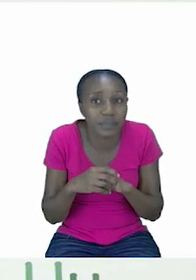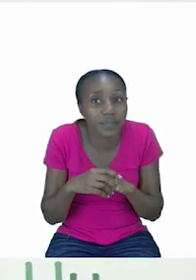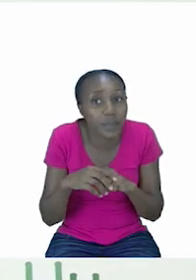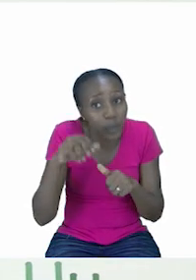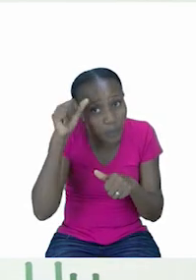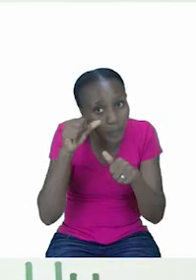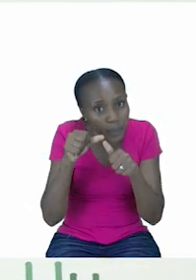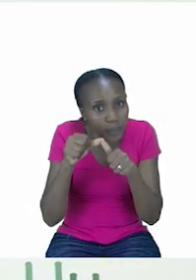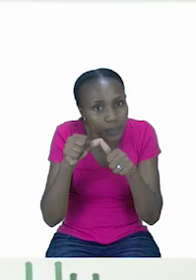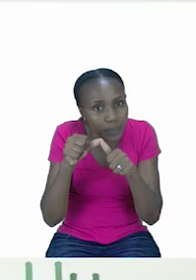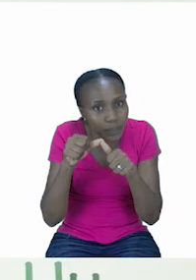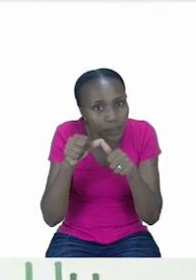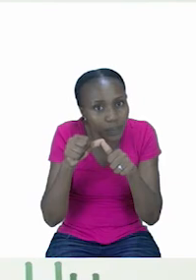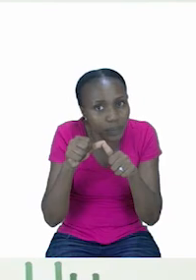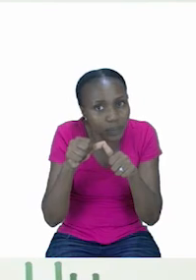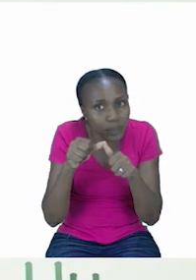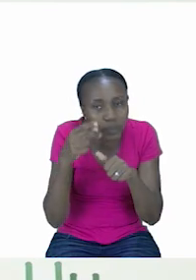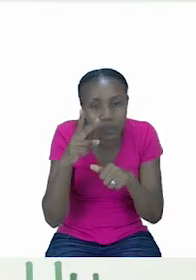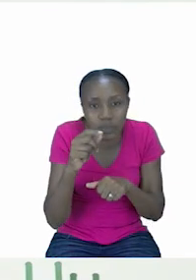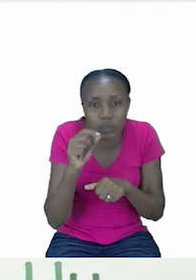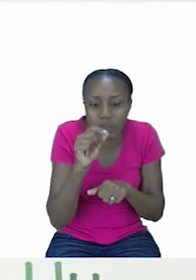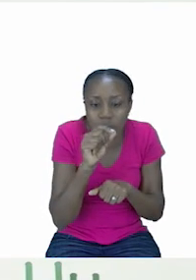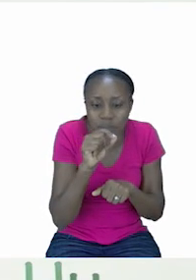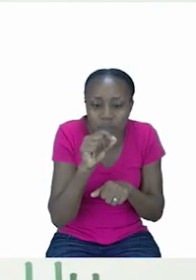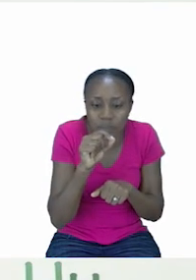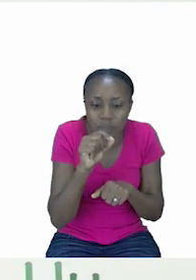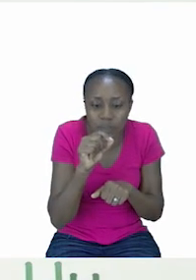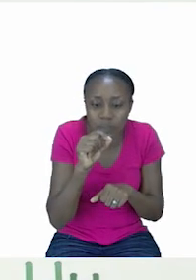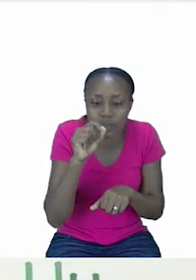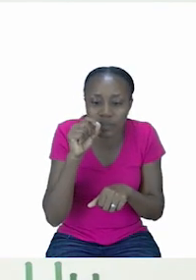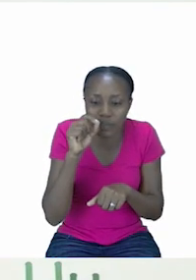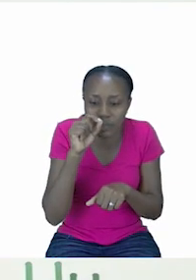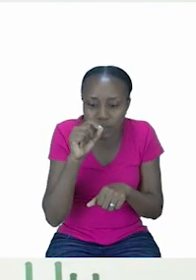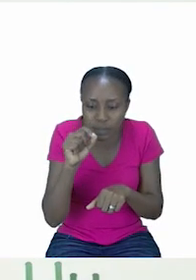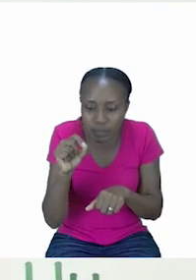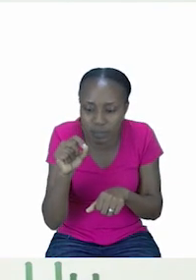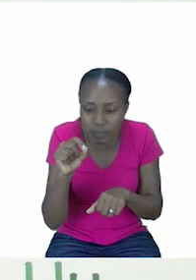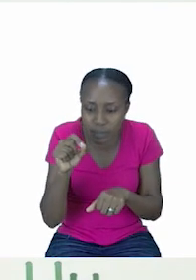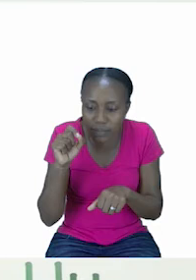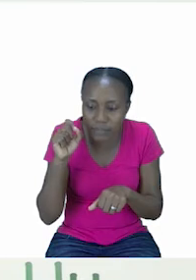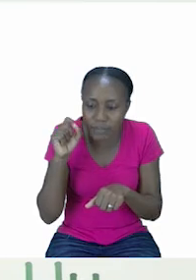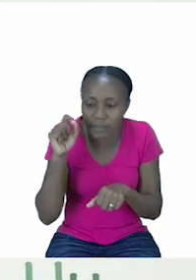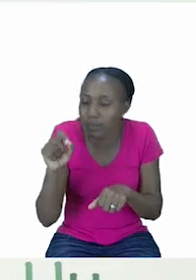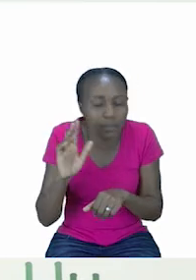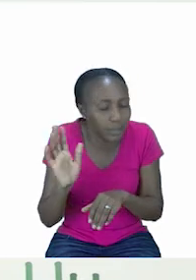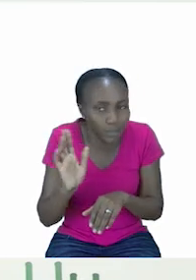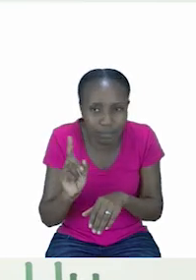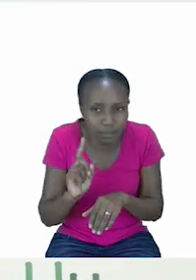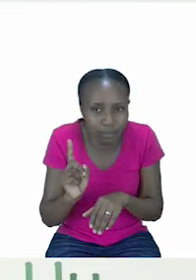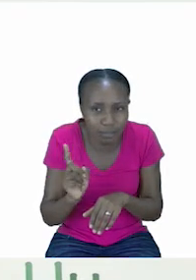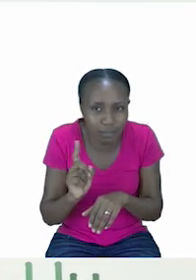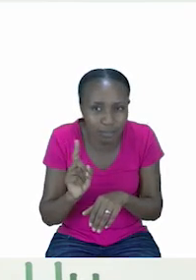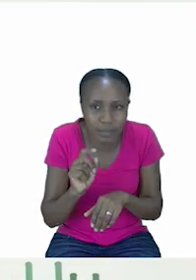Remember, don't lift up your pencil. Try hard to take your time because if you